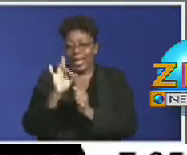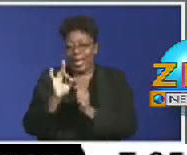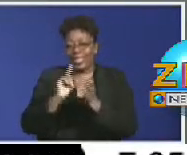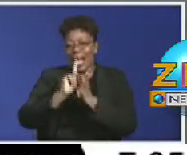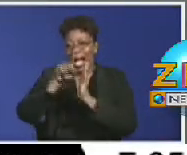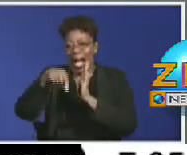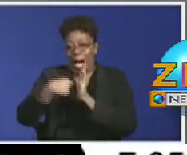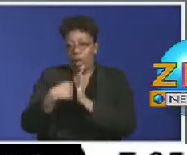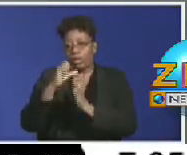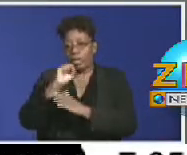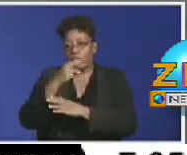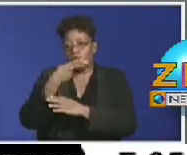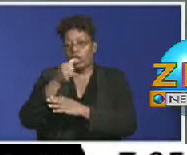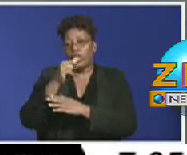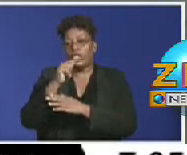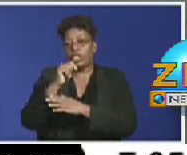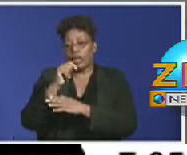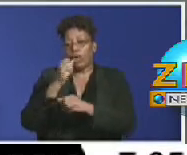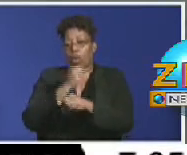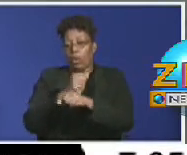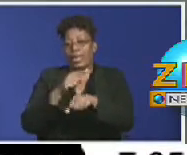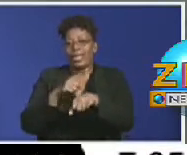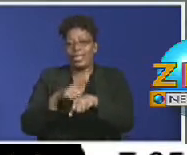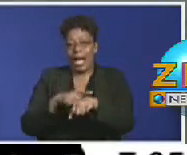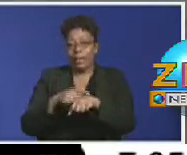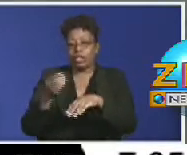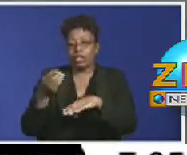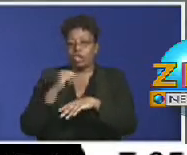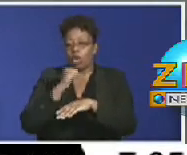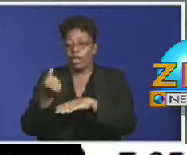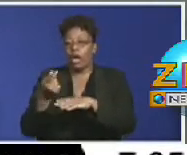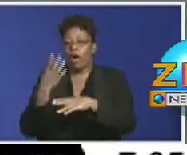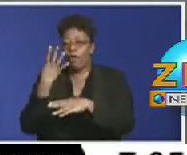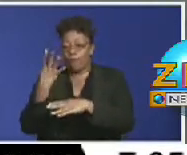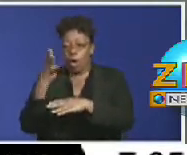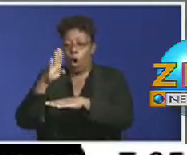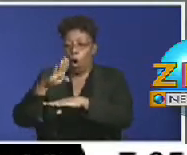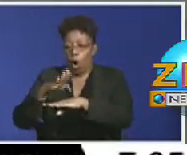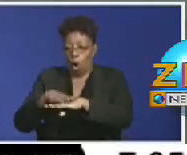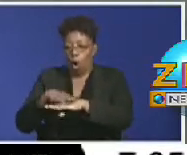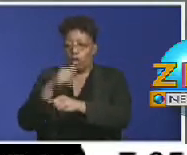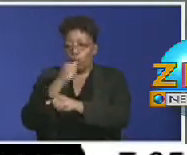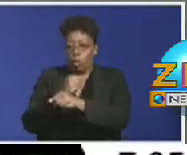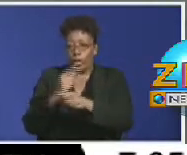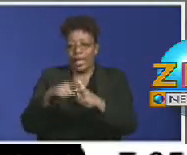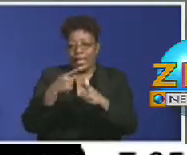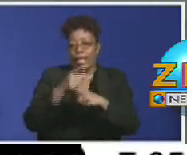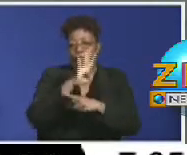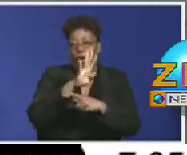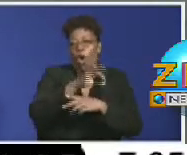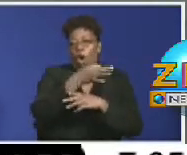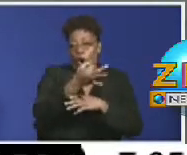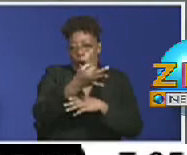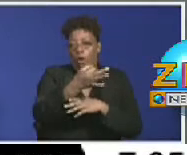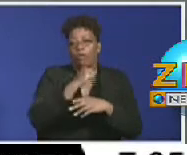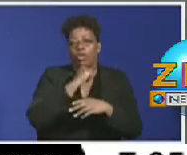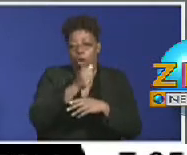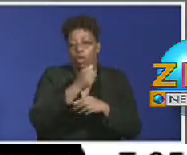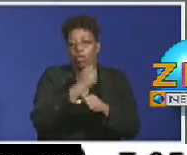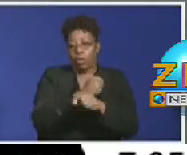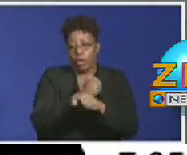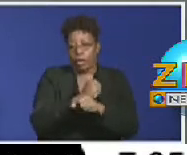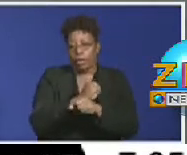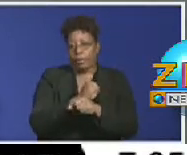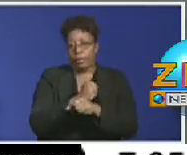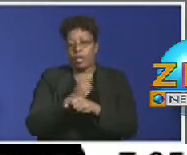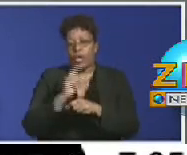not present the opportunity for the 4-on-4-off shift to be in place, and therefore we would be in a position where we